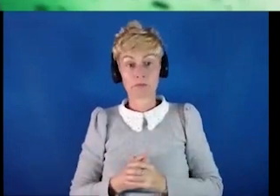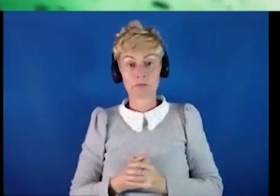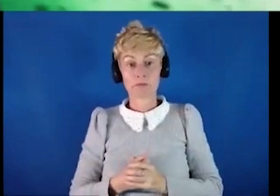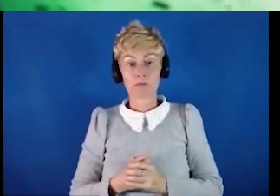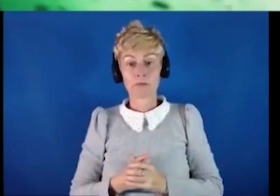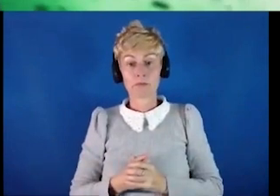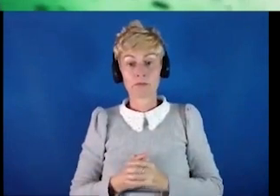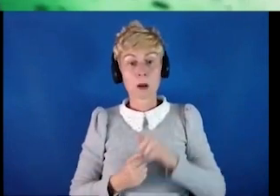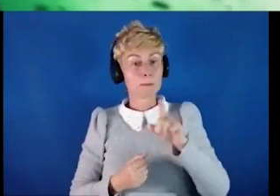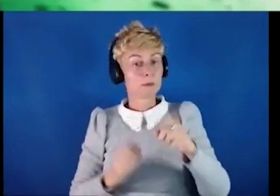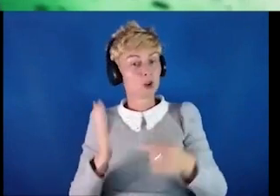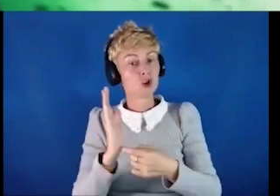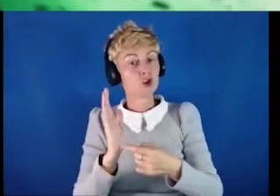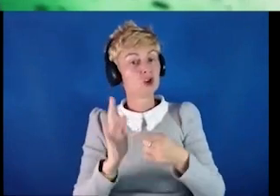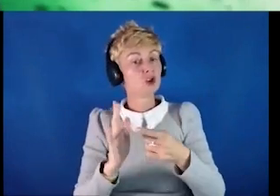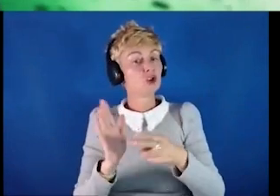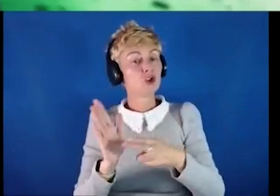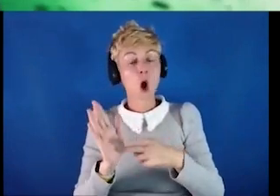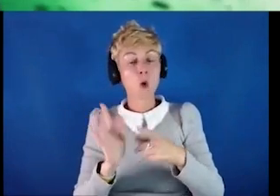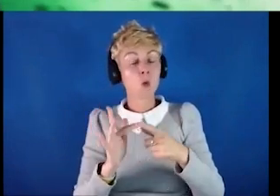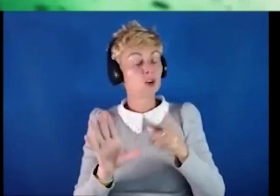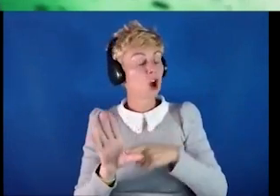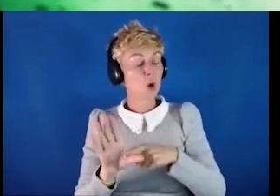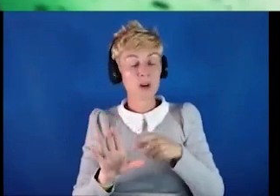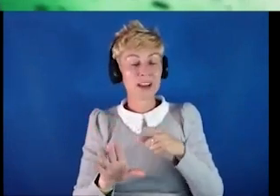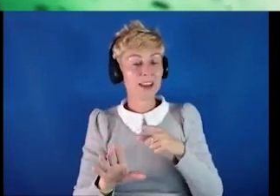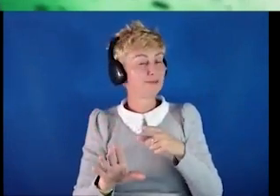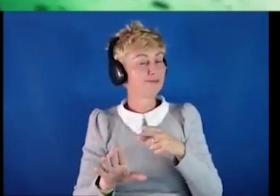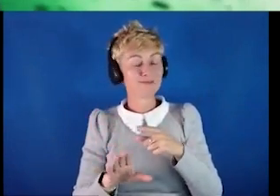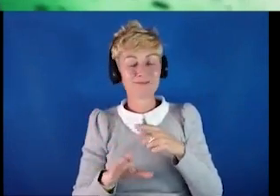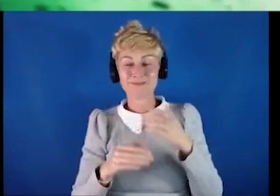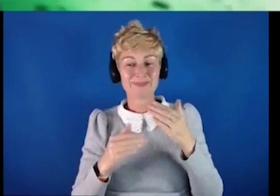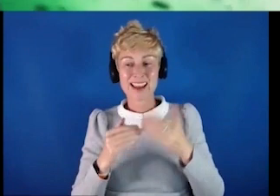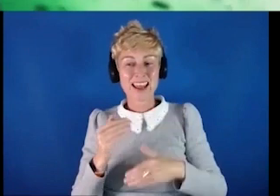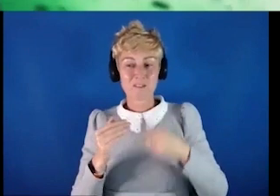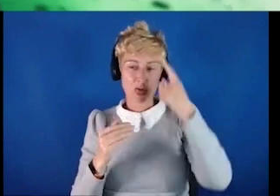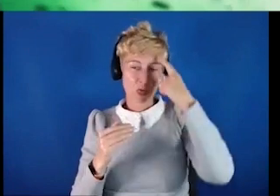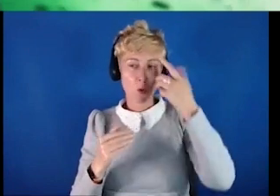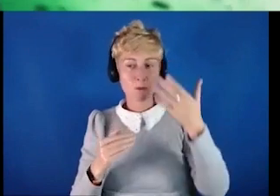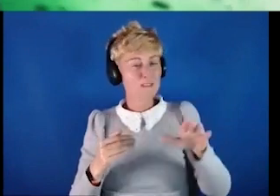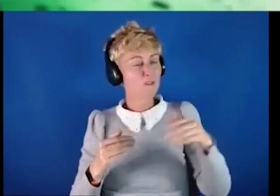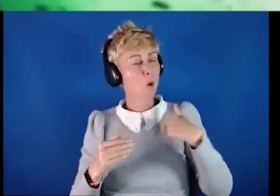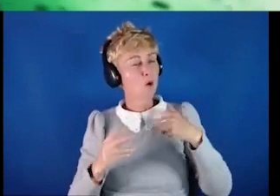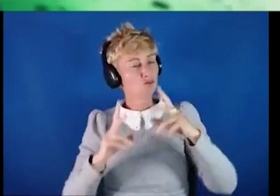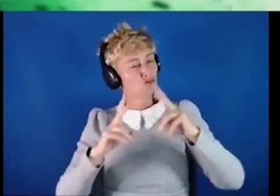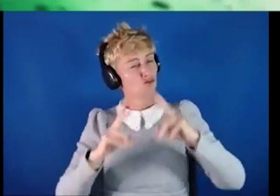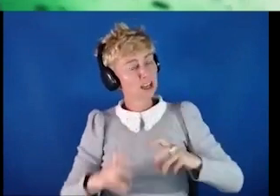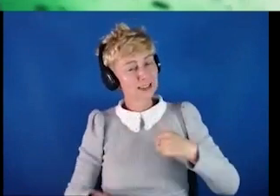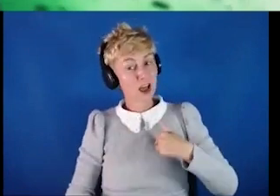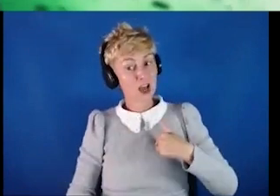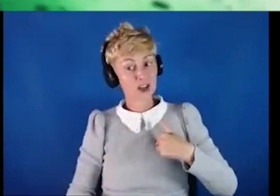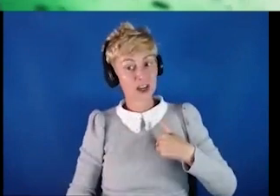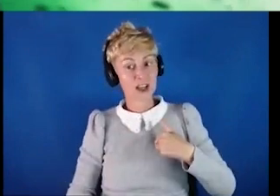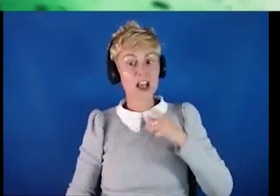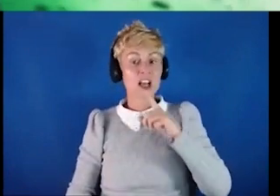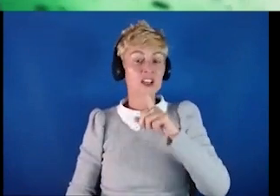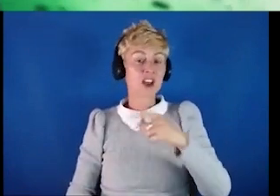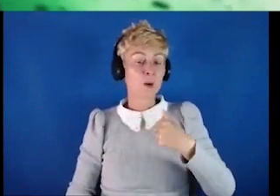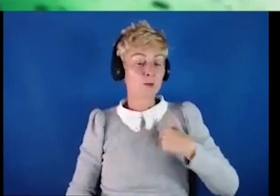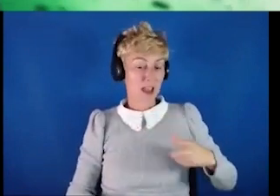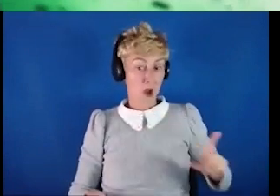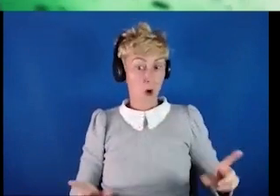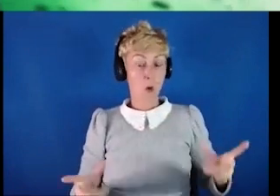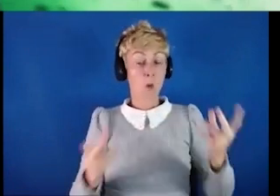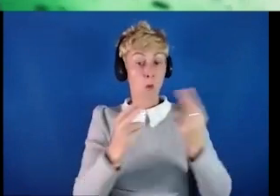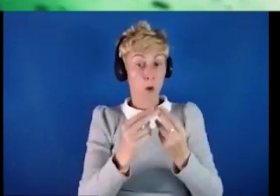suppose. But Tony, I don't think, has ever considered himself to be a researcher. So I stood alongside him while he